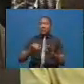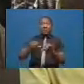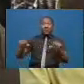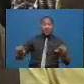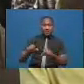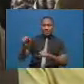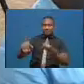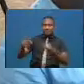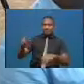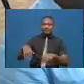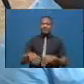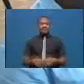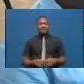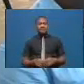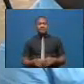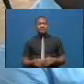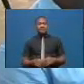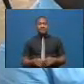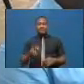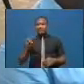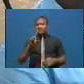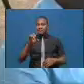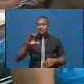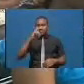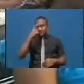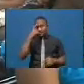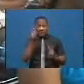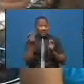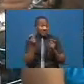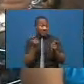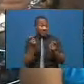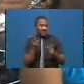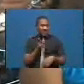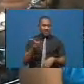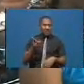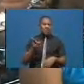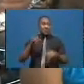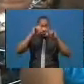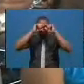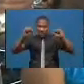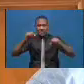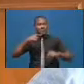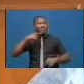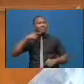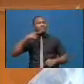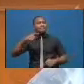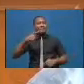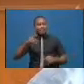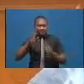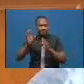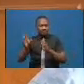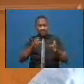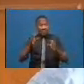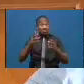sectors. As a Social Democratic Party in charge of government, he said, it ensures that mechanisms are in